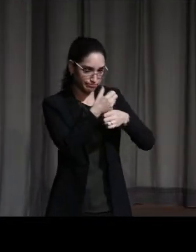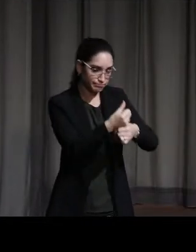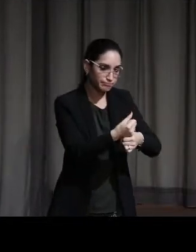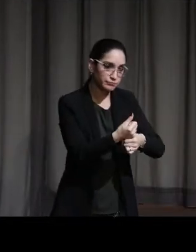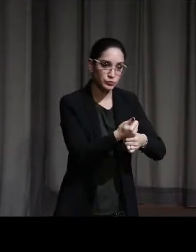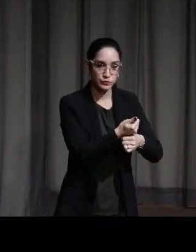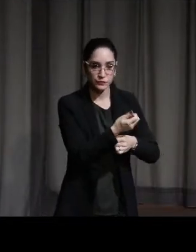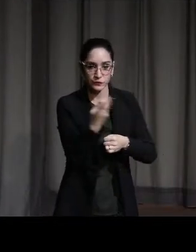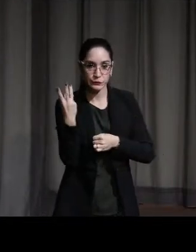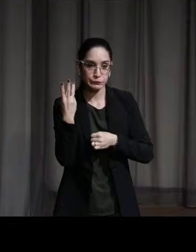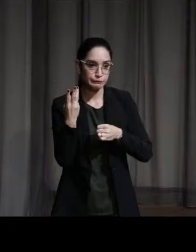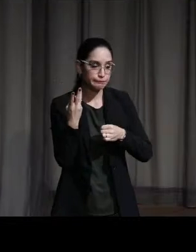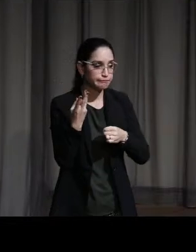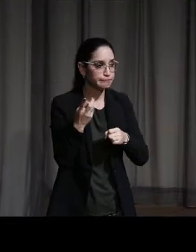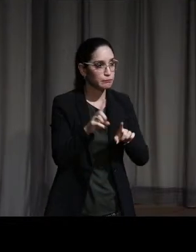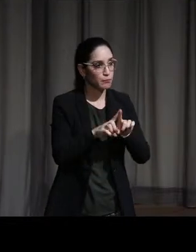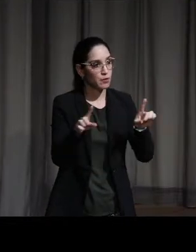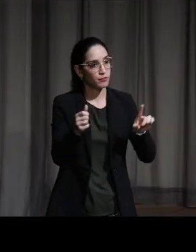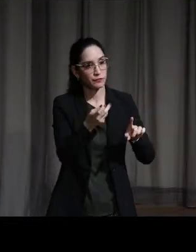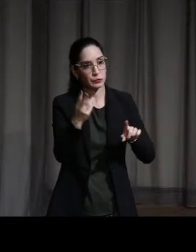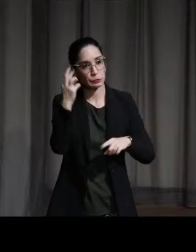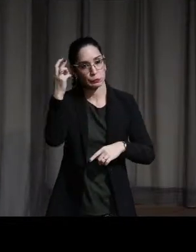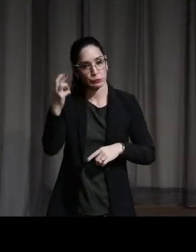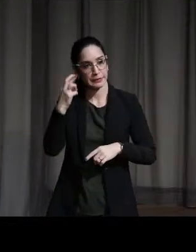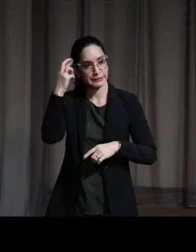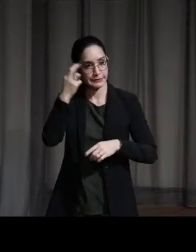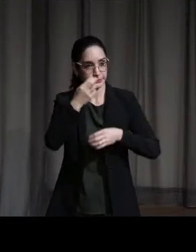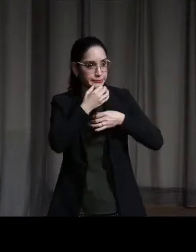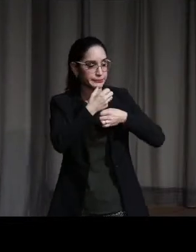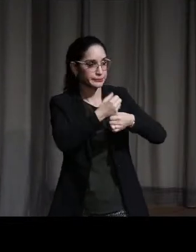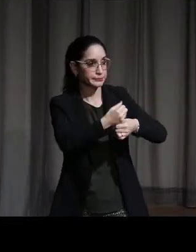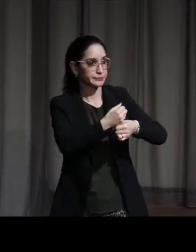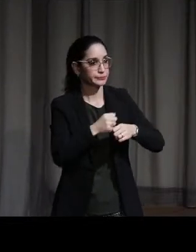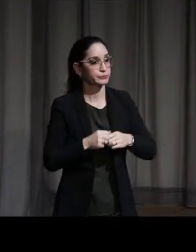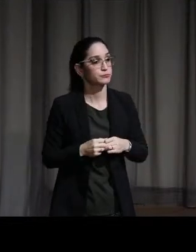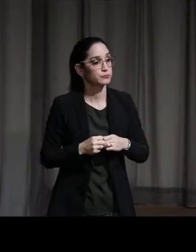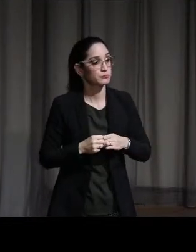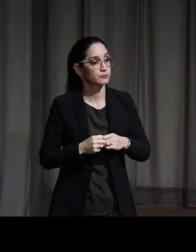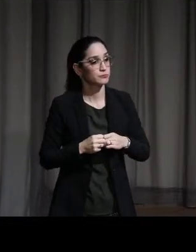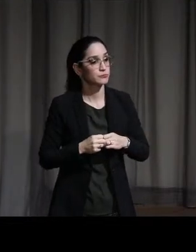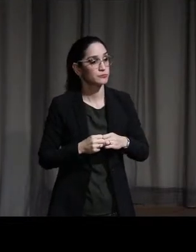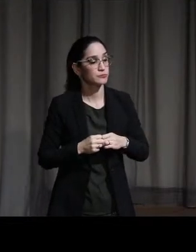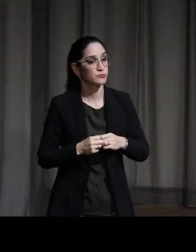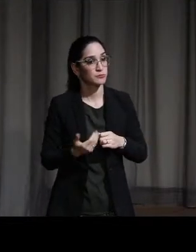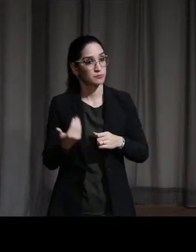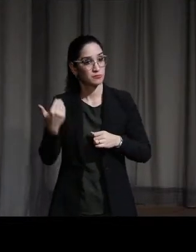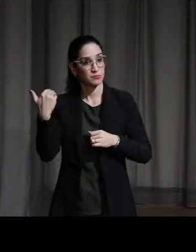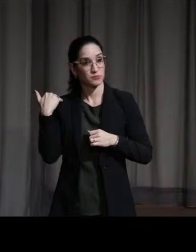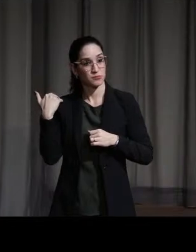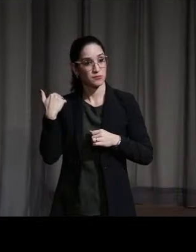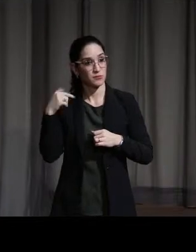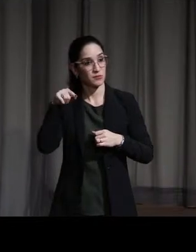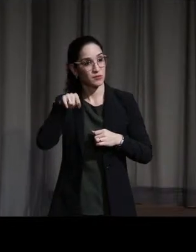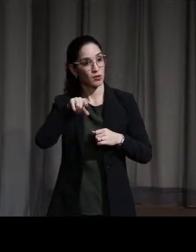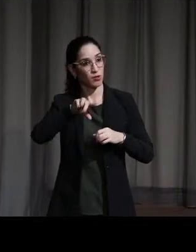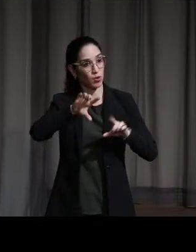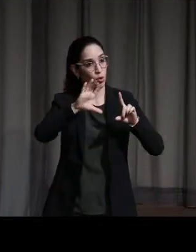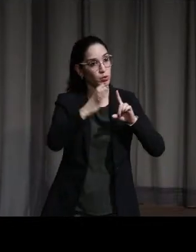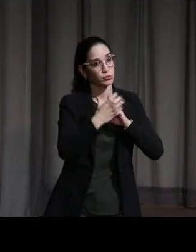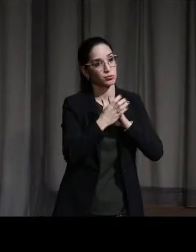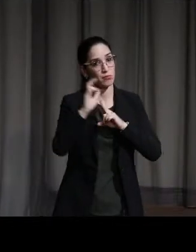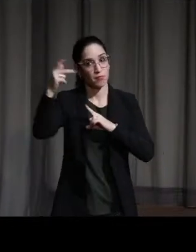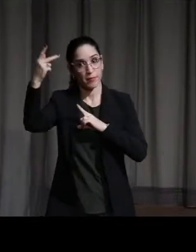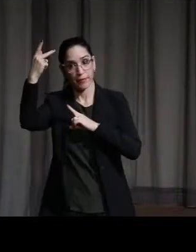couple of ways, right? For a couple of reasons, I mean. At a time when the kind of internal cultural politics are